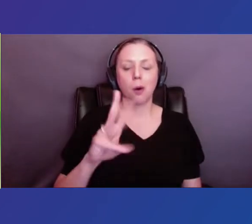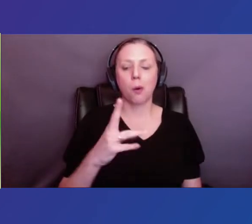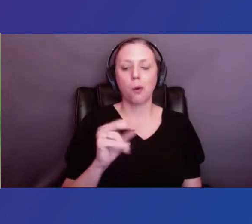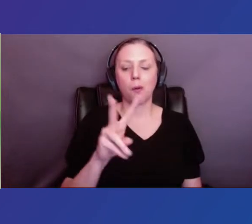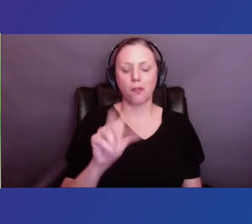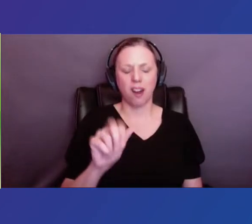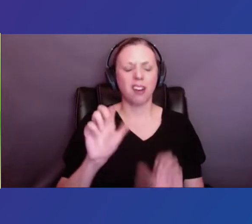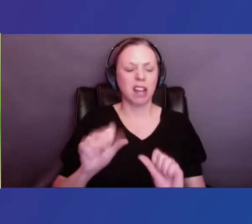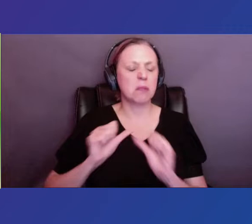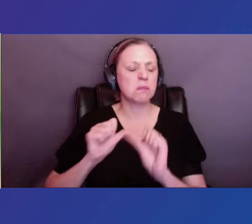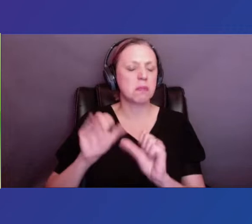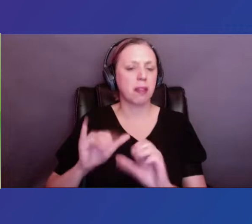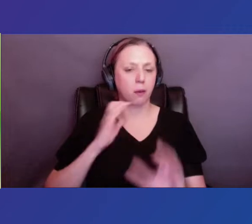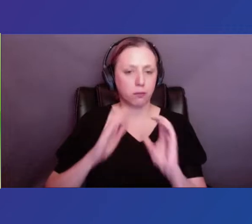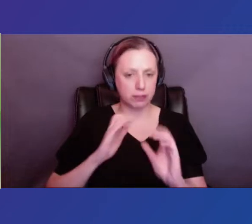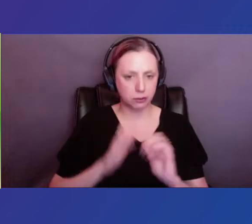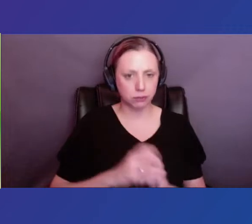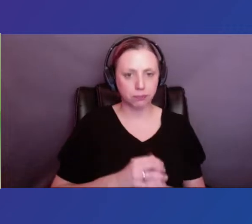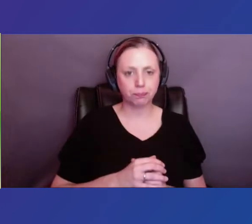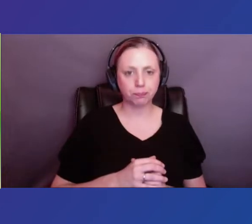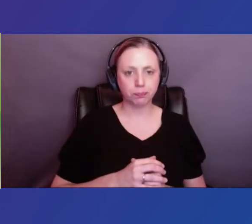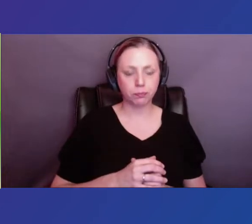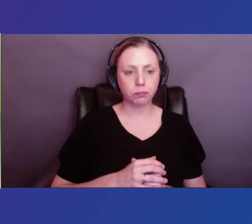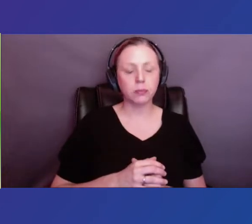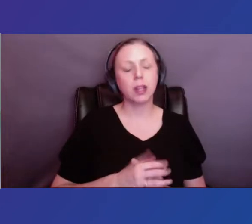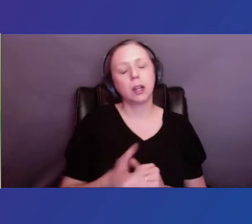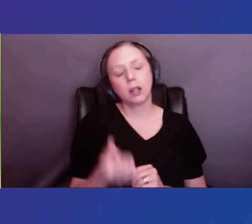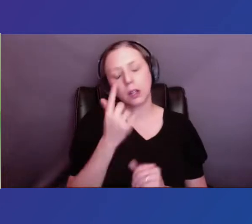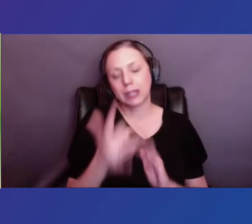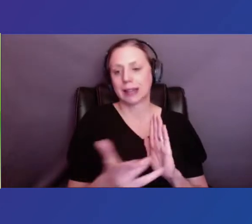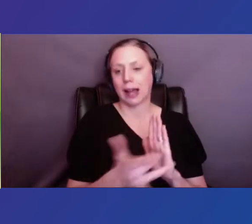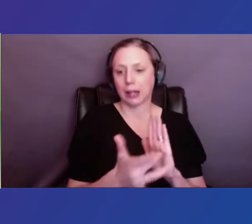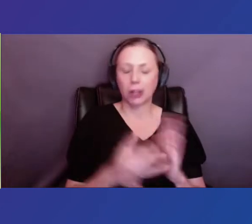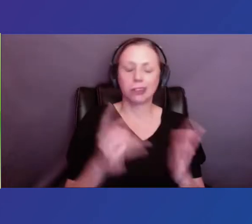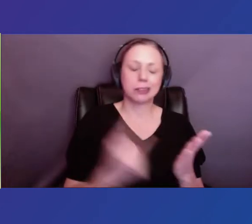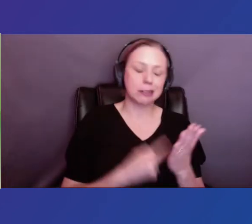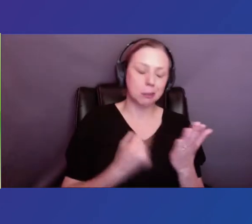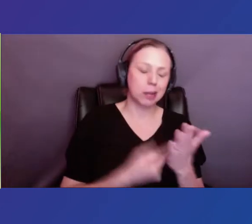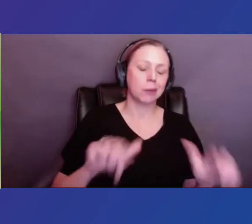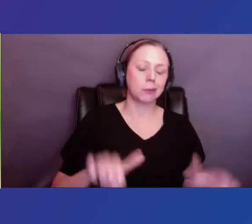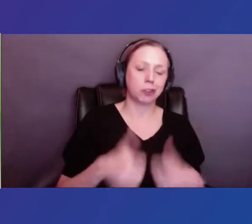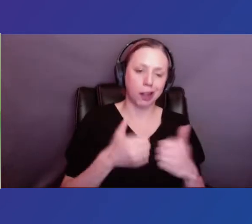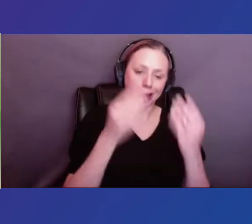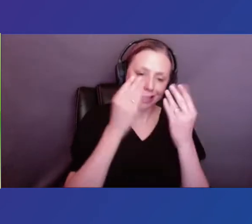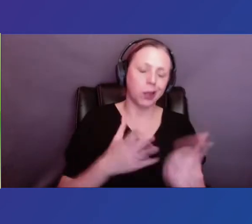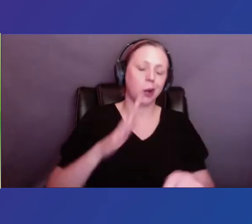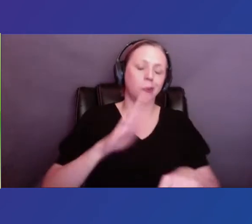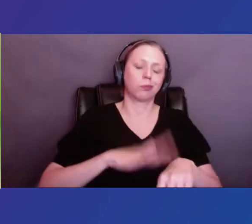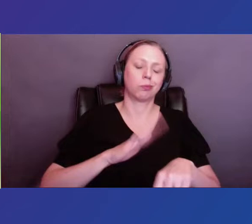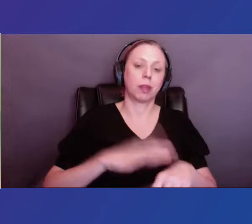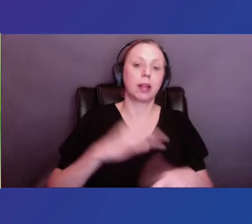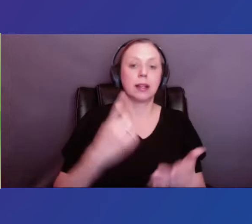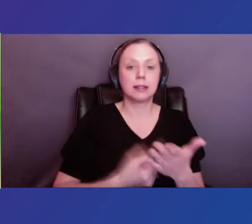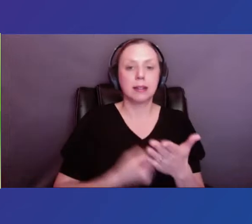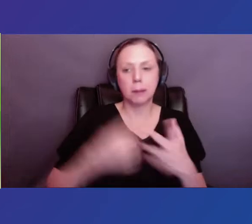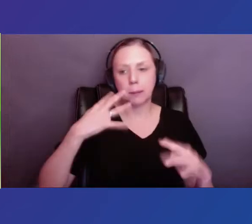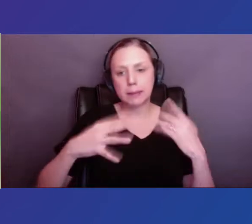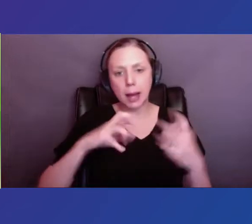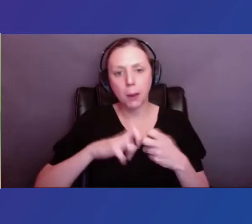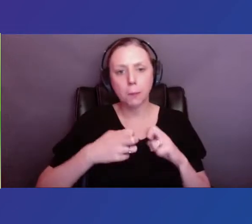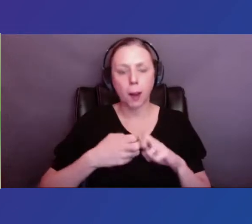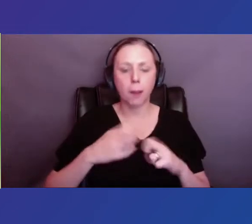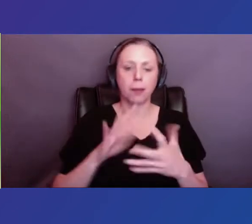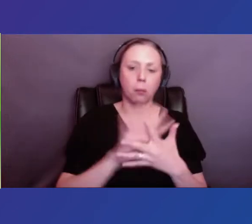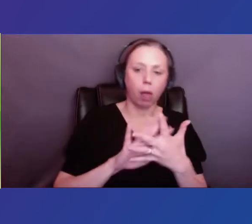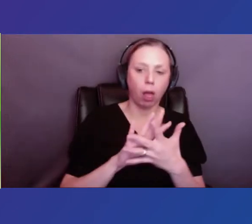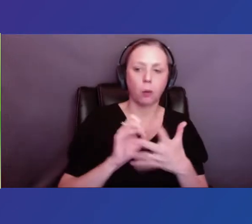conversation. As we're at the mercy of technology, we want to remind you that there may be delays or sound issues that we experience during our time